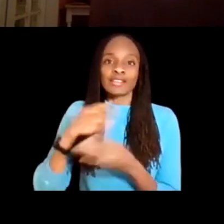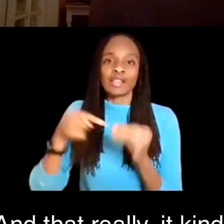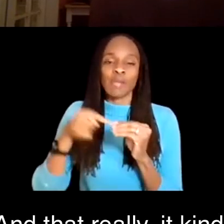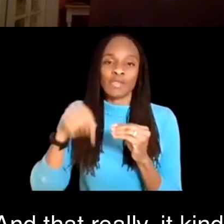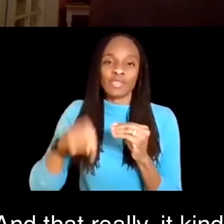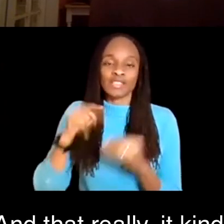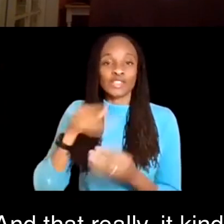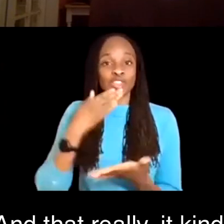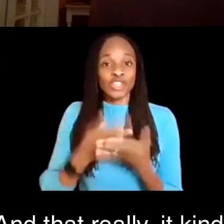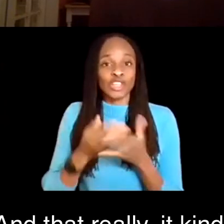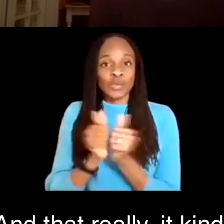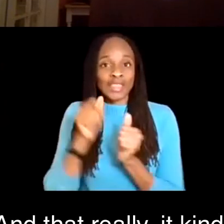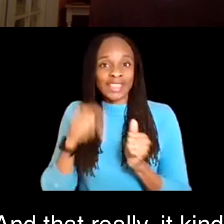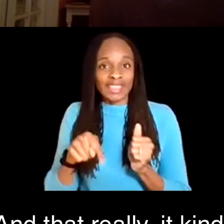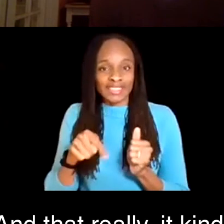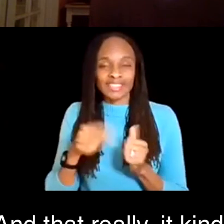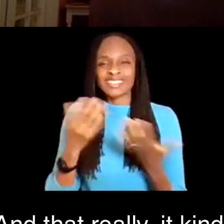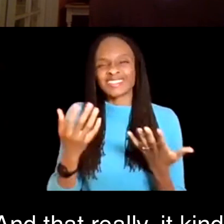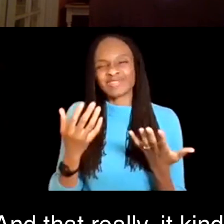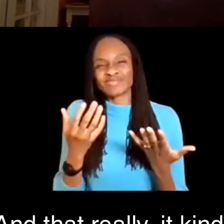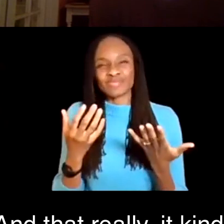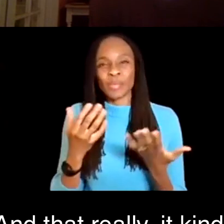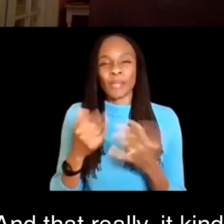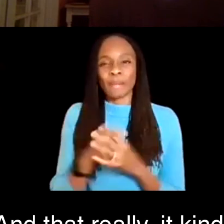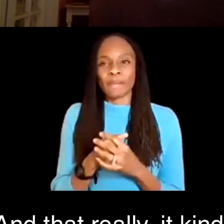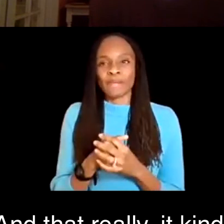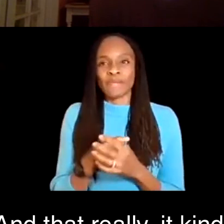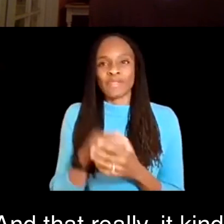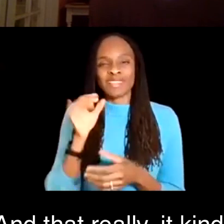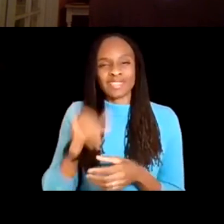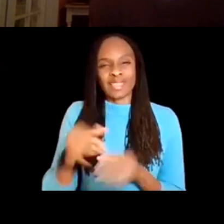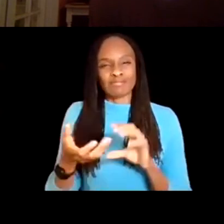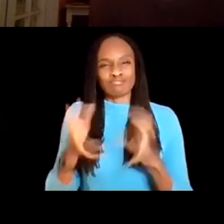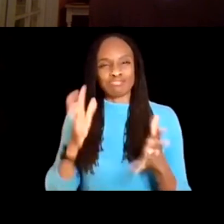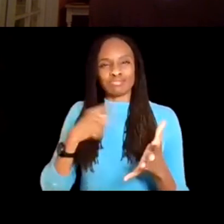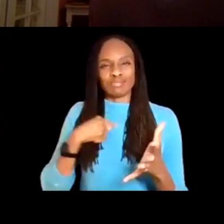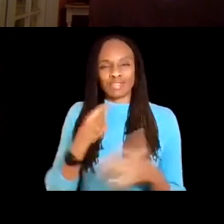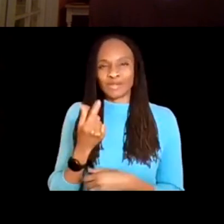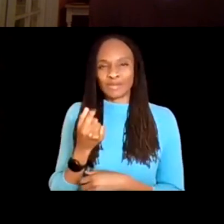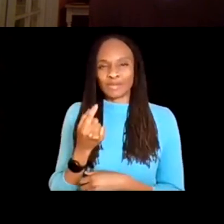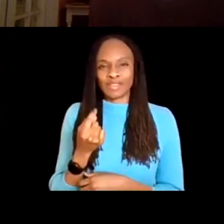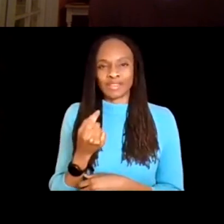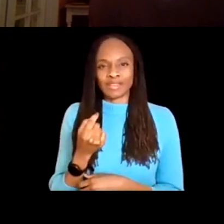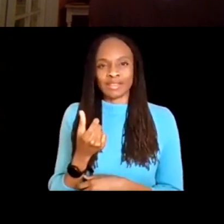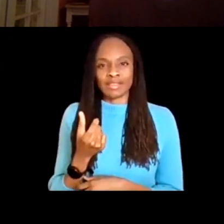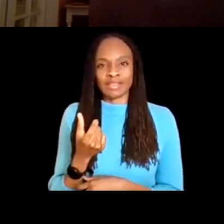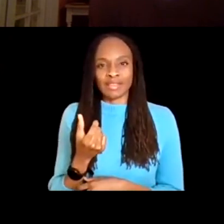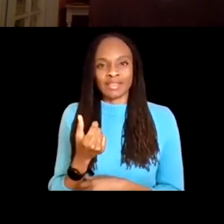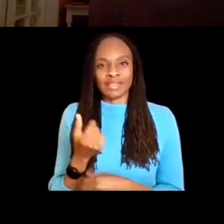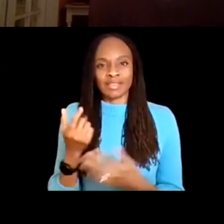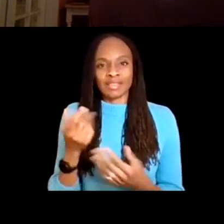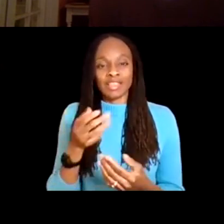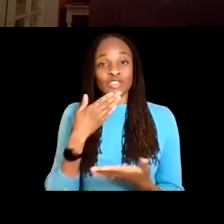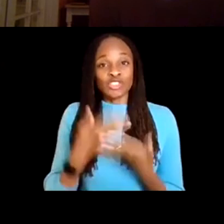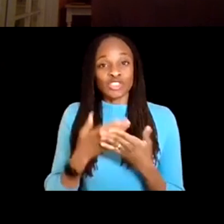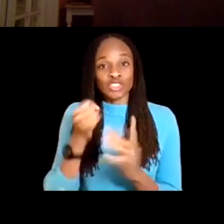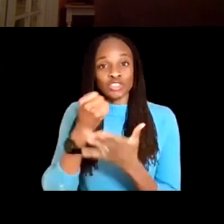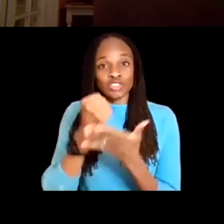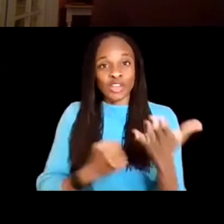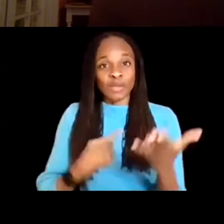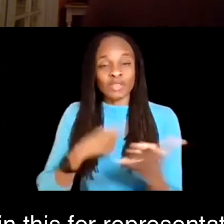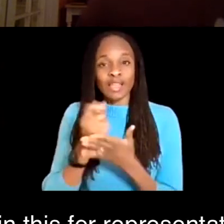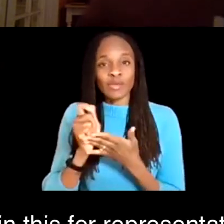at. And that really, it kind of messed me up for a bit. And it was a good script that I wrote, but at the same time, I was